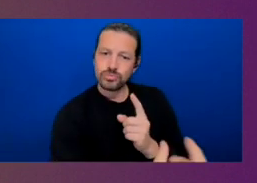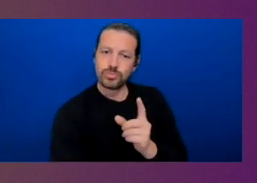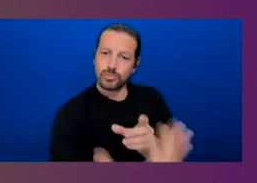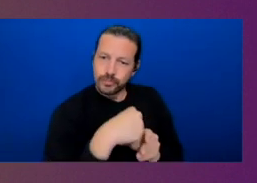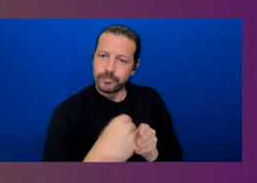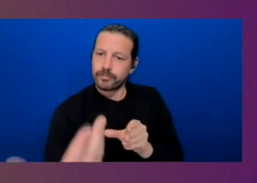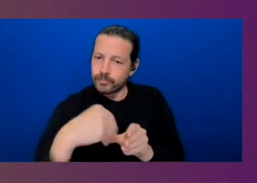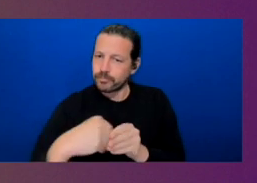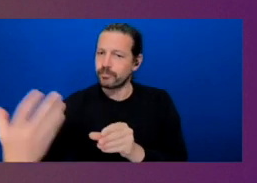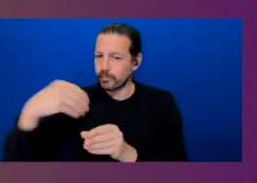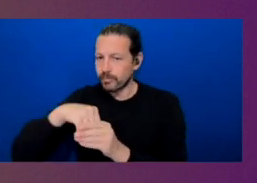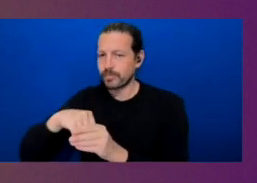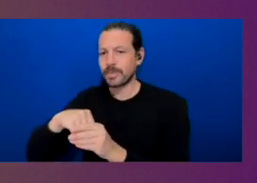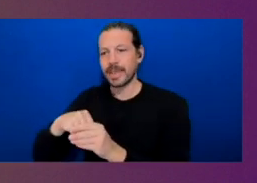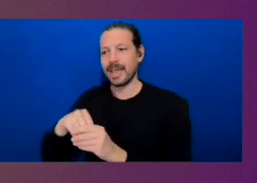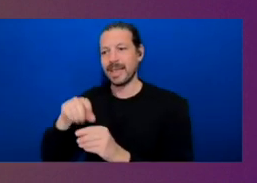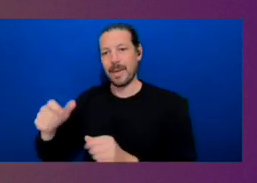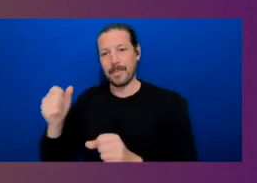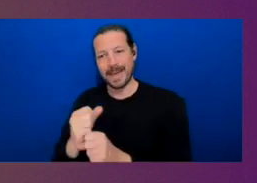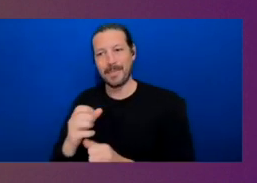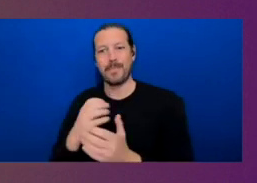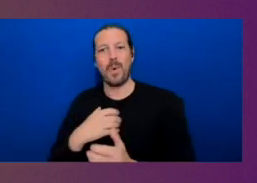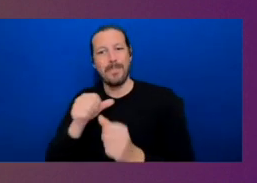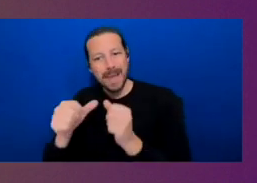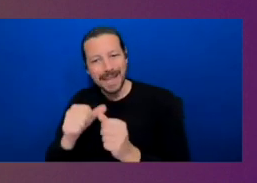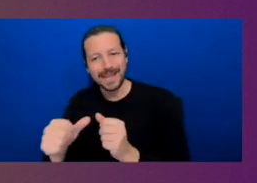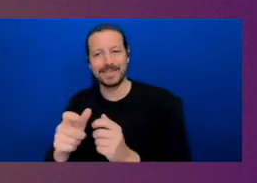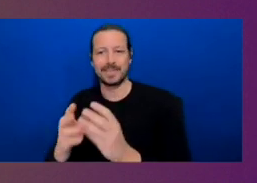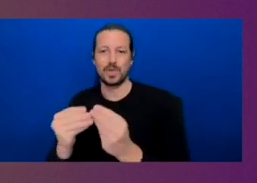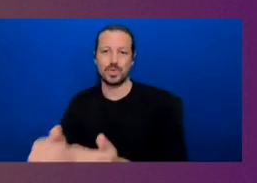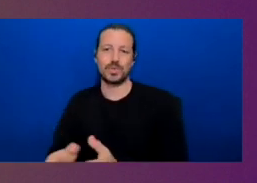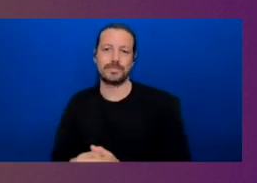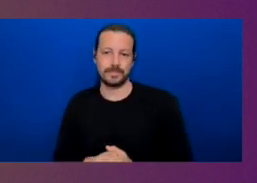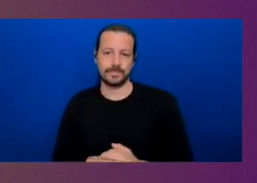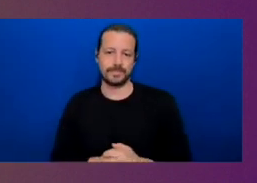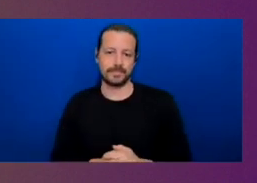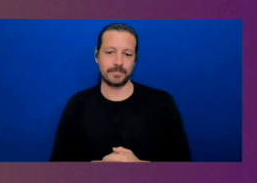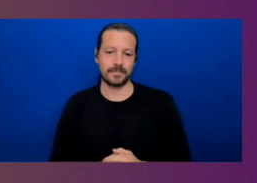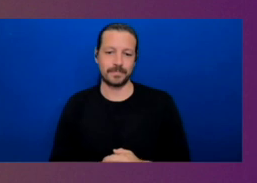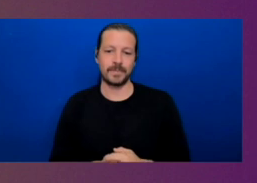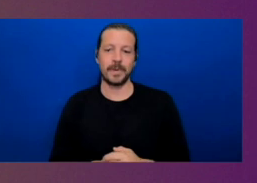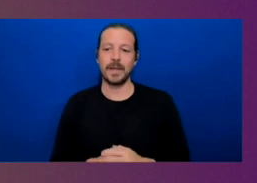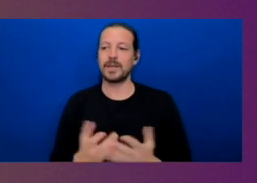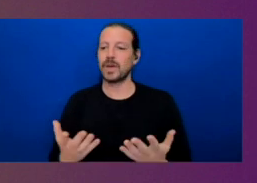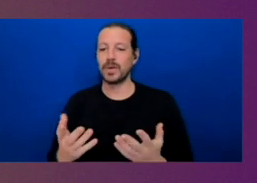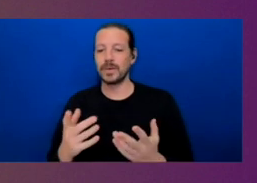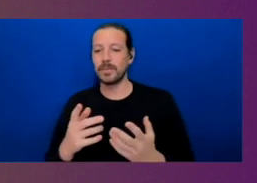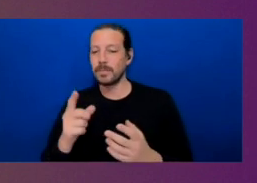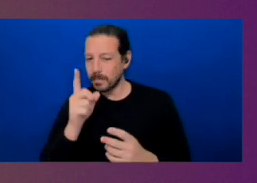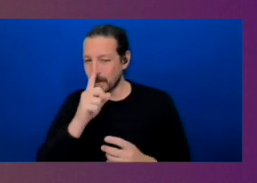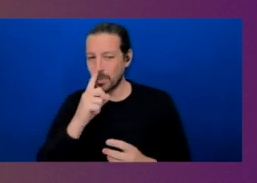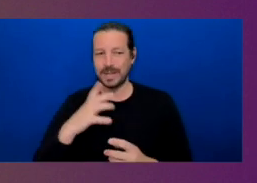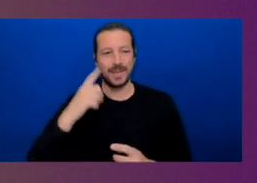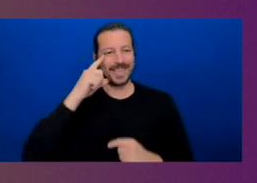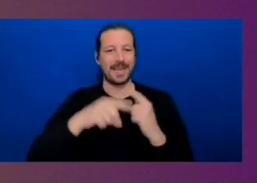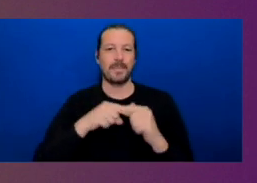more innovative and more valuable solution, so that the people reviewing them are actually taking that into consideration as they review them.